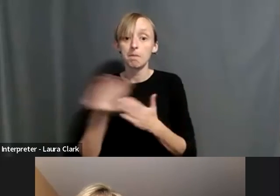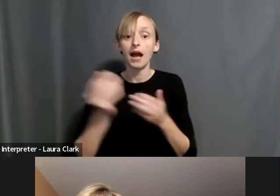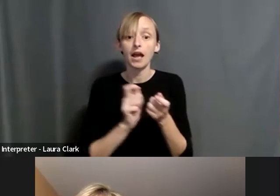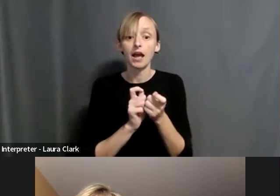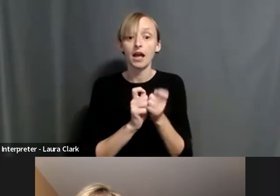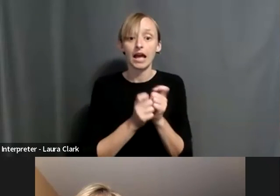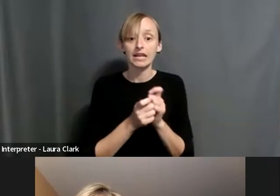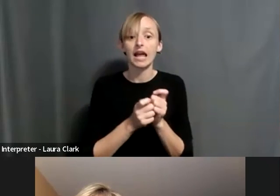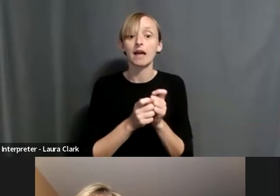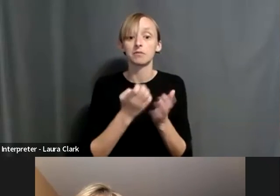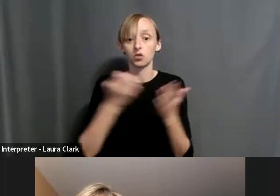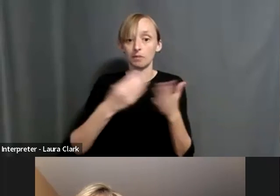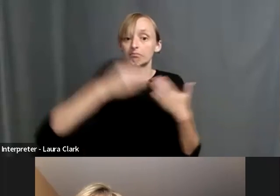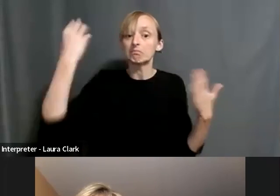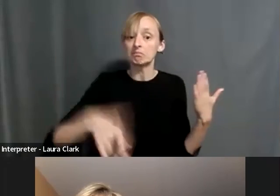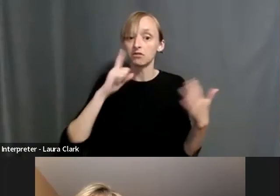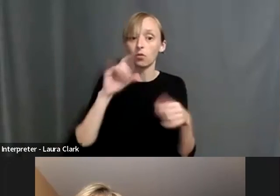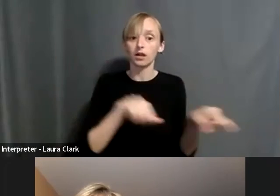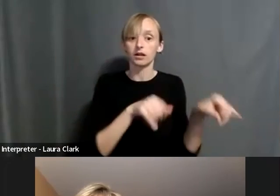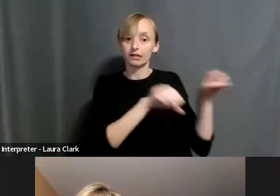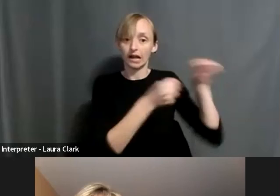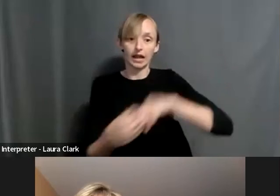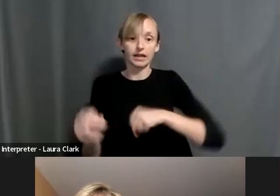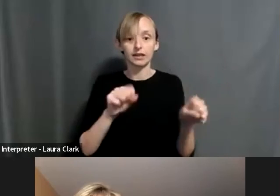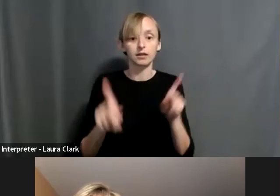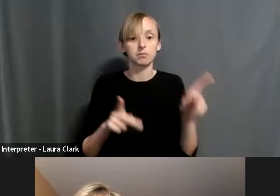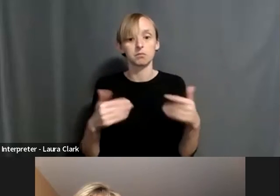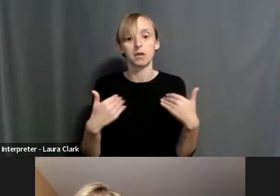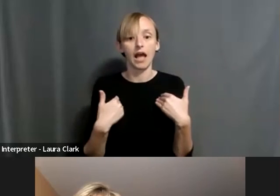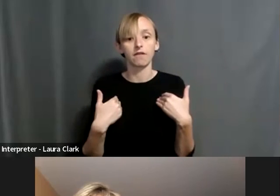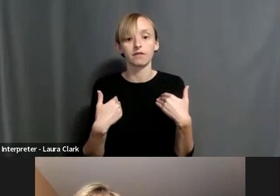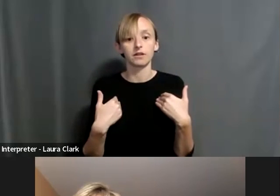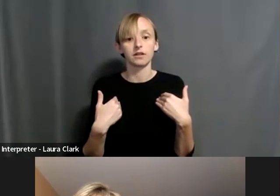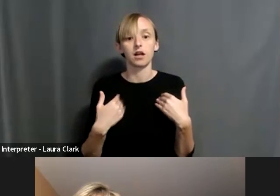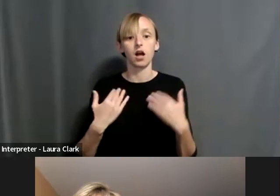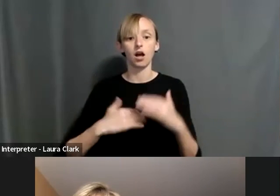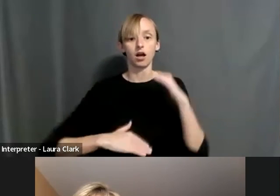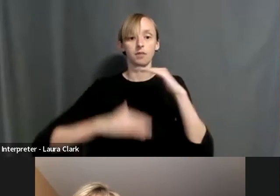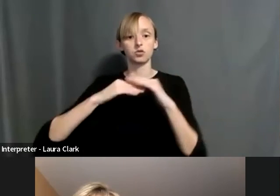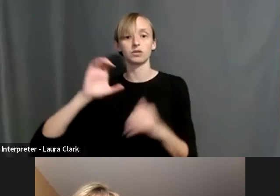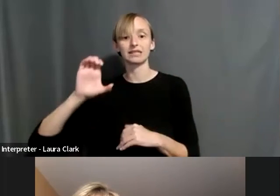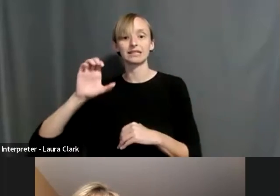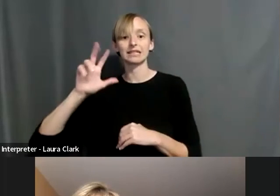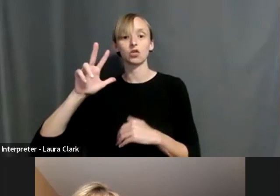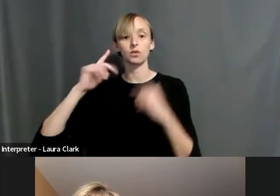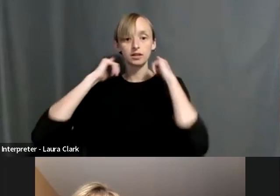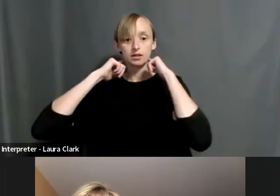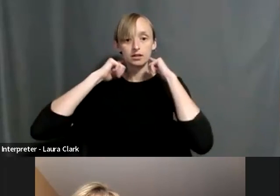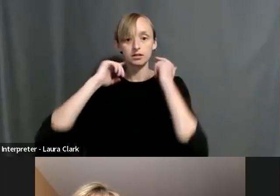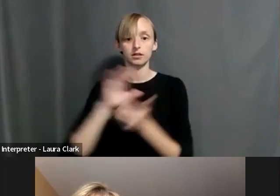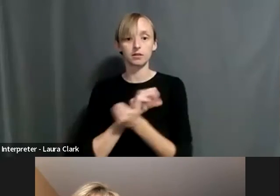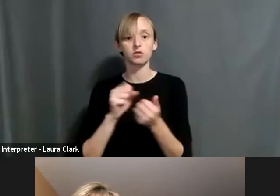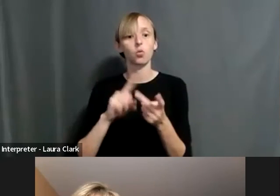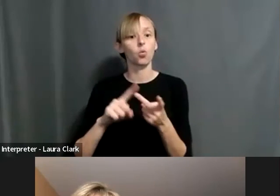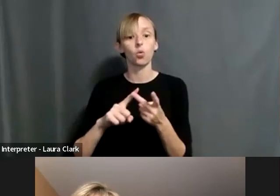for kayaking for people. Like we have stuff for people up to like a C3 level, or you can just get pool